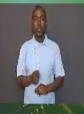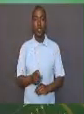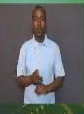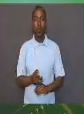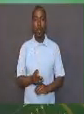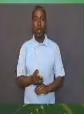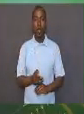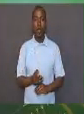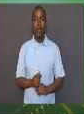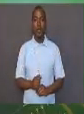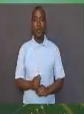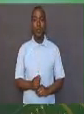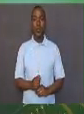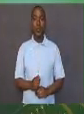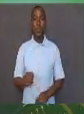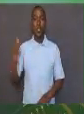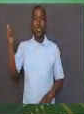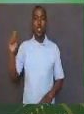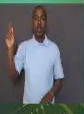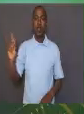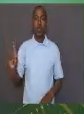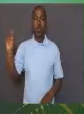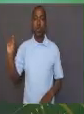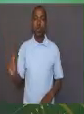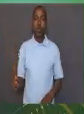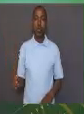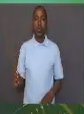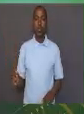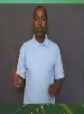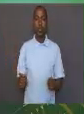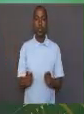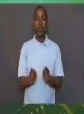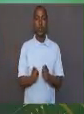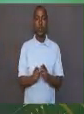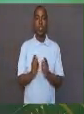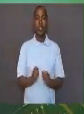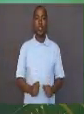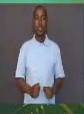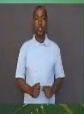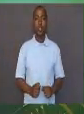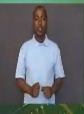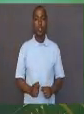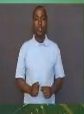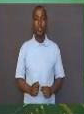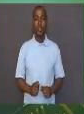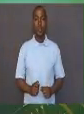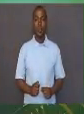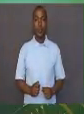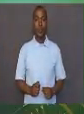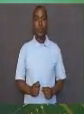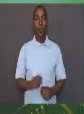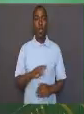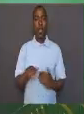a sample of endod suds. Not long after the suds were